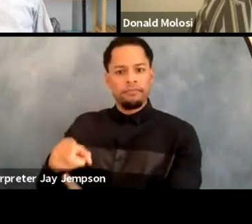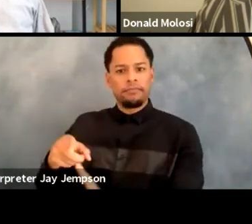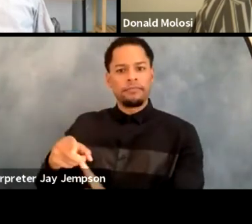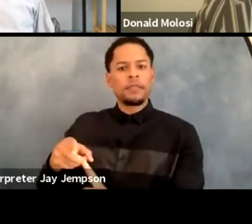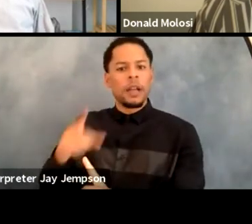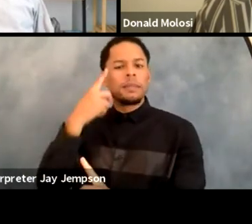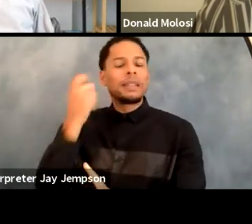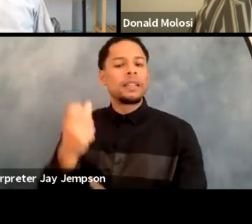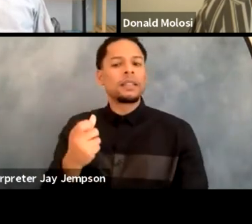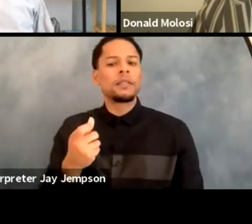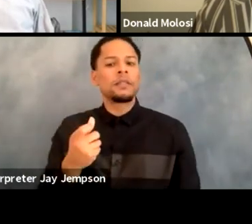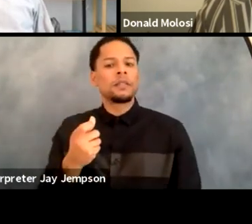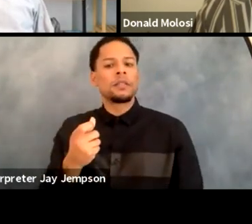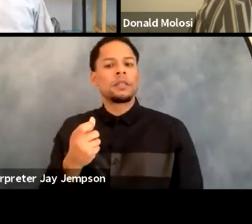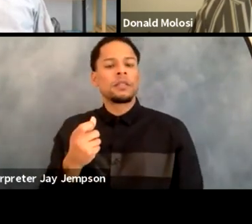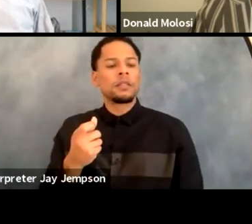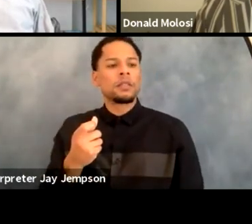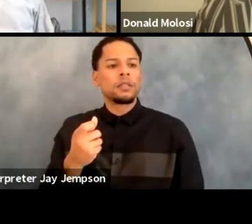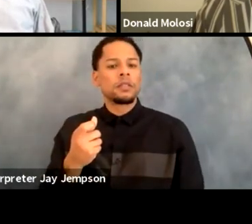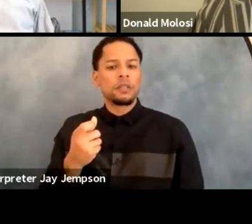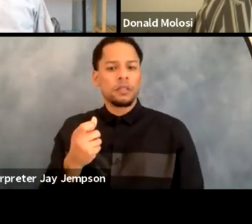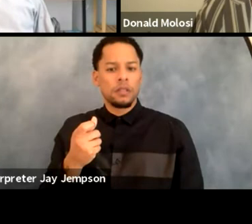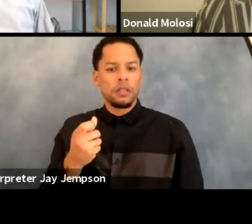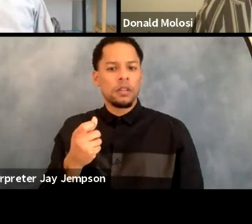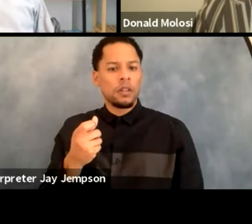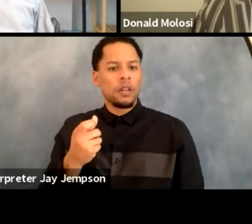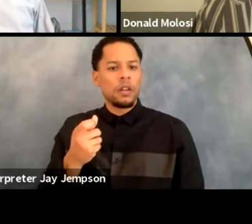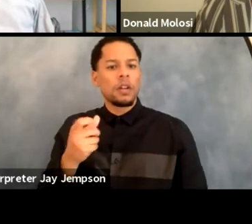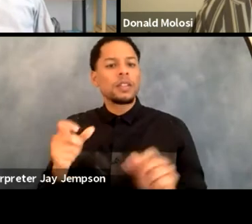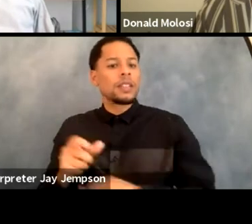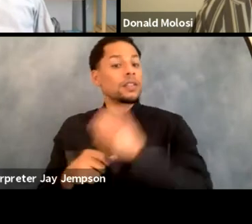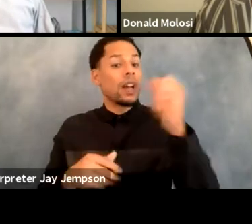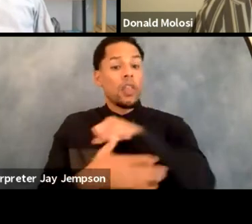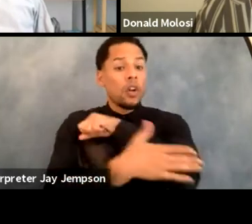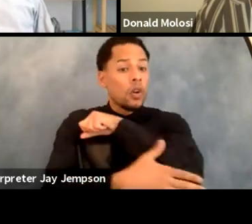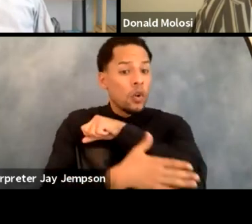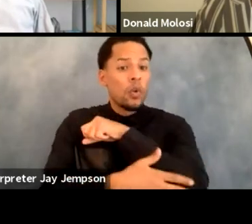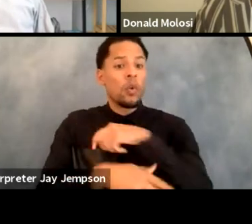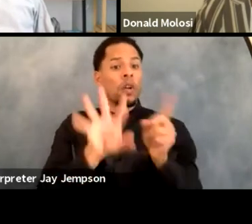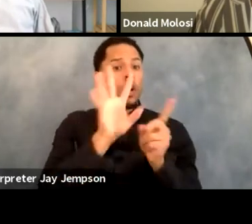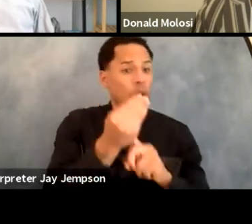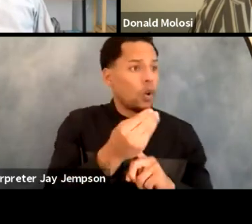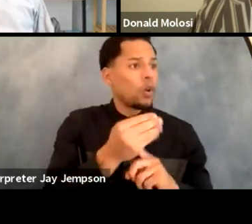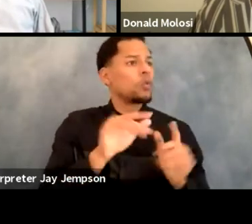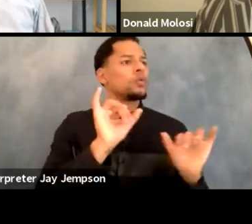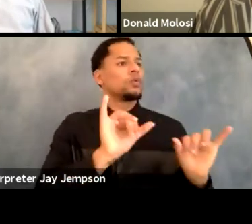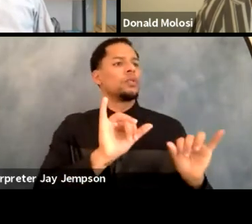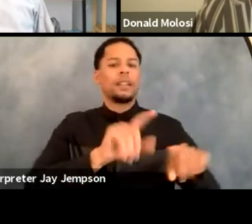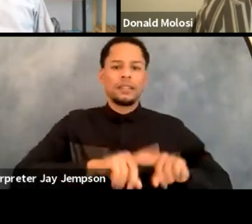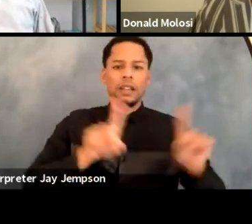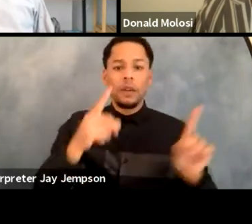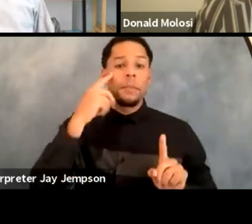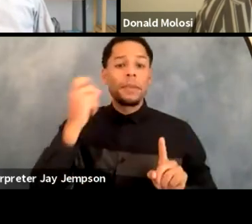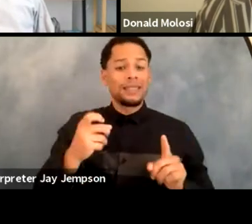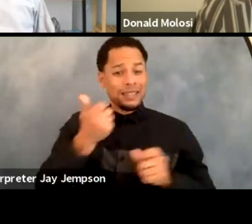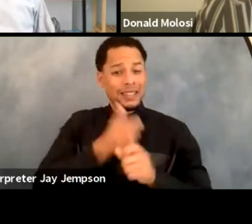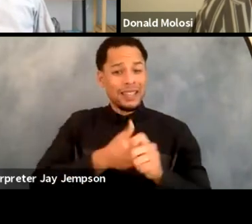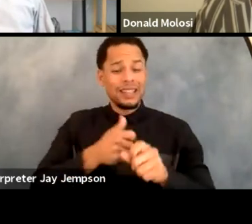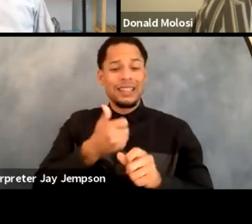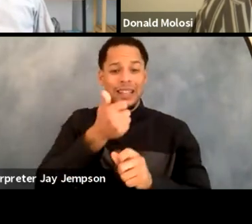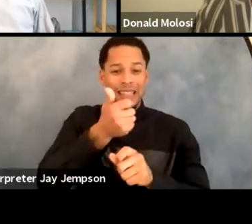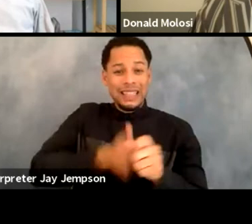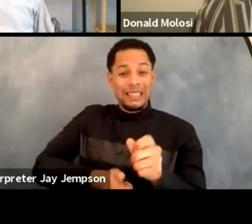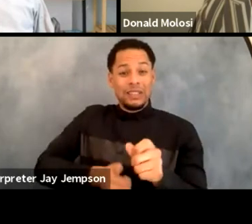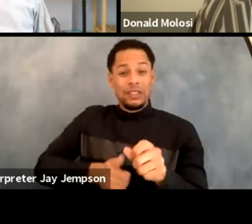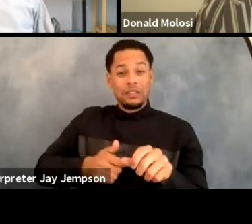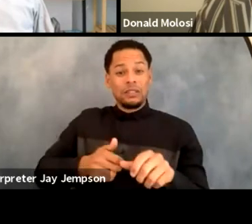need to research on. That you need at every stage, there are people you need to meet, and this person